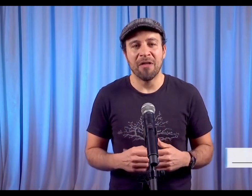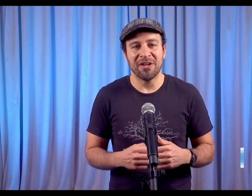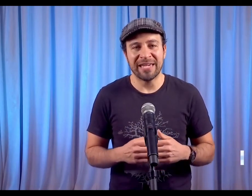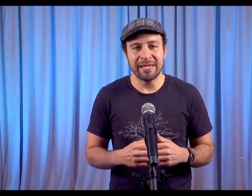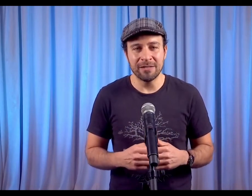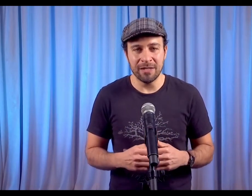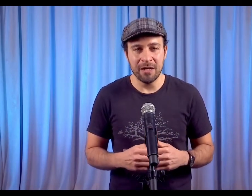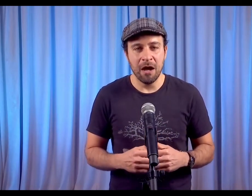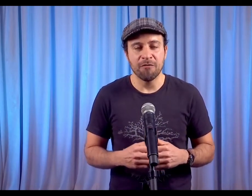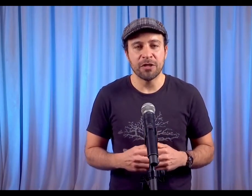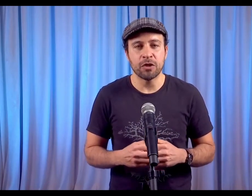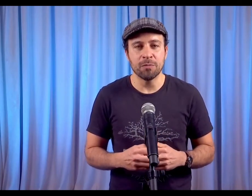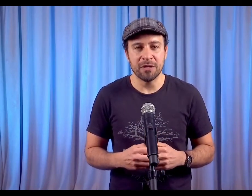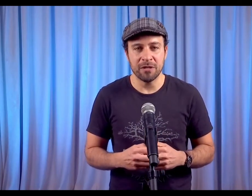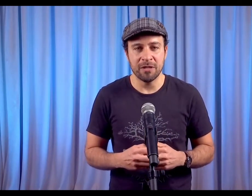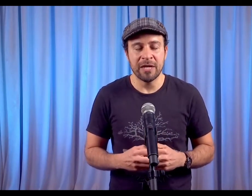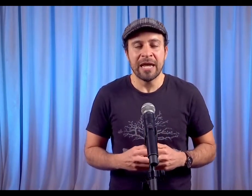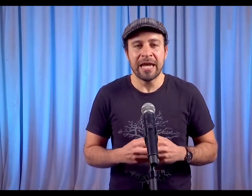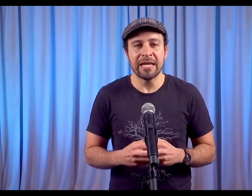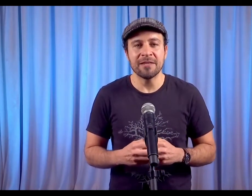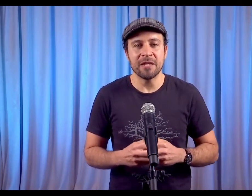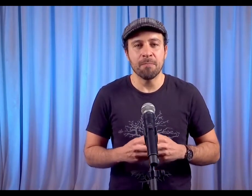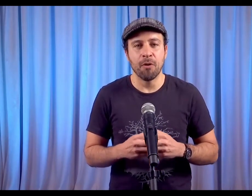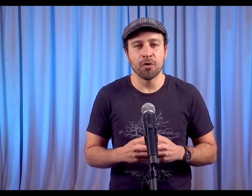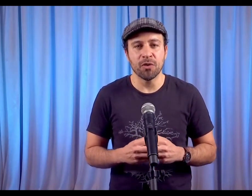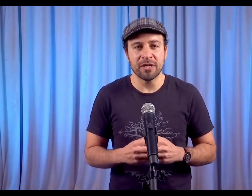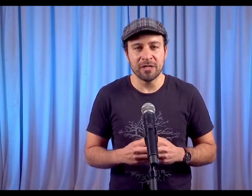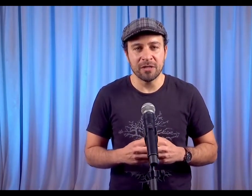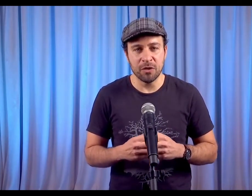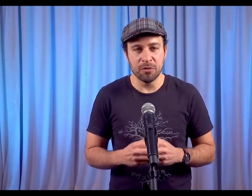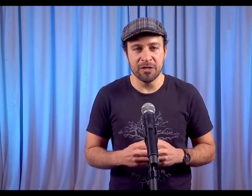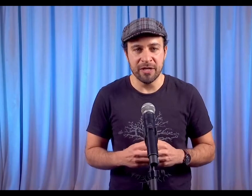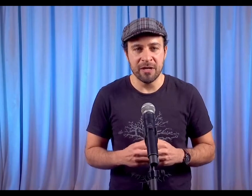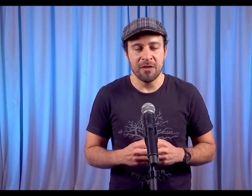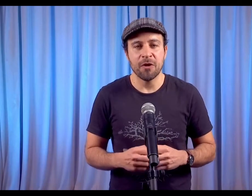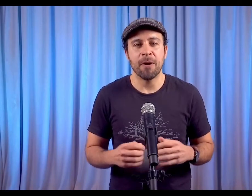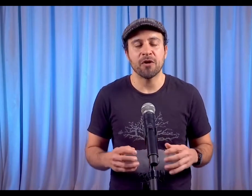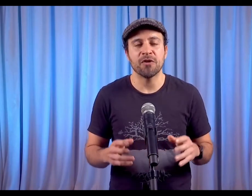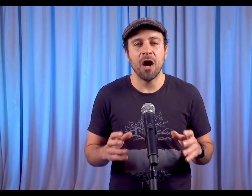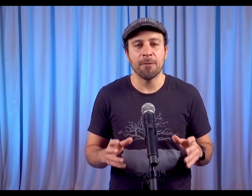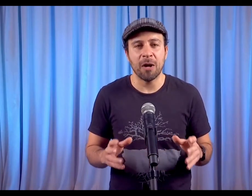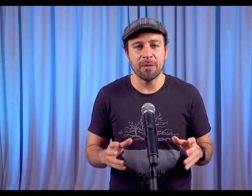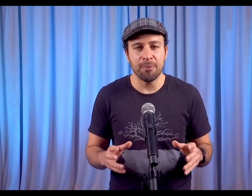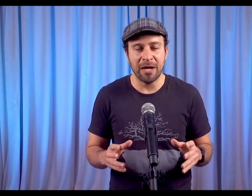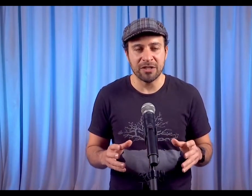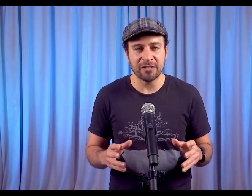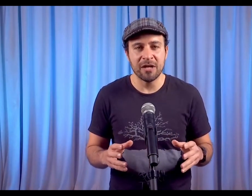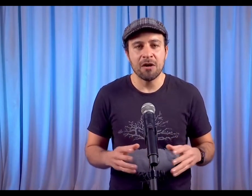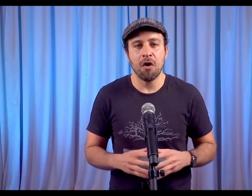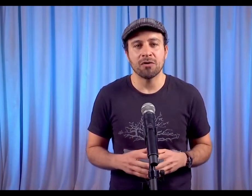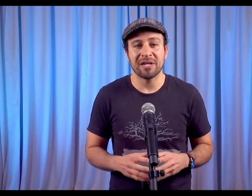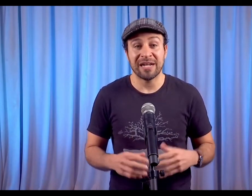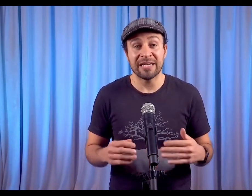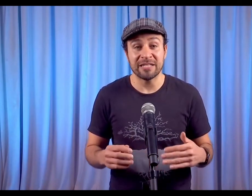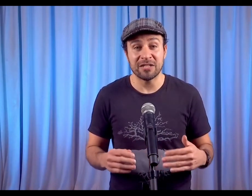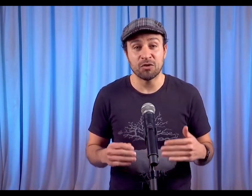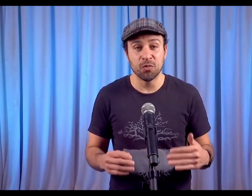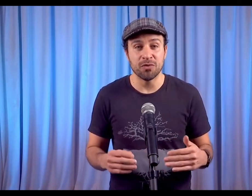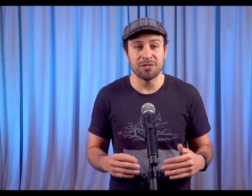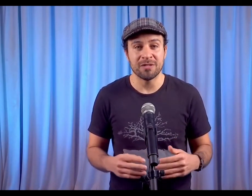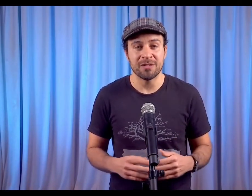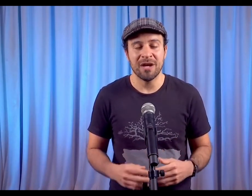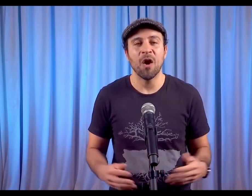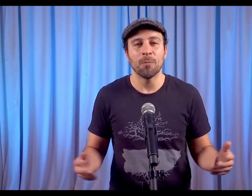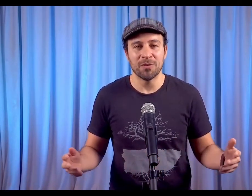are about the healing of the humanhood in the Puerto Rican community. They're part of an upcoming project called Raíces